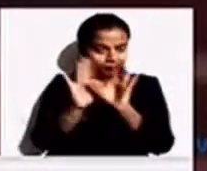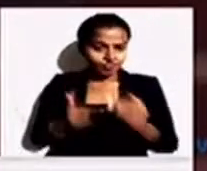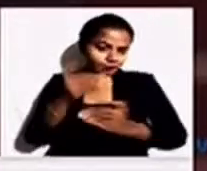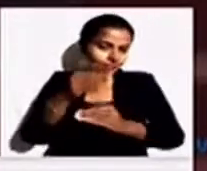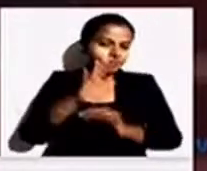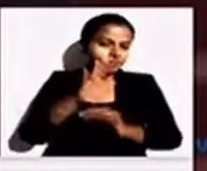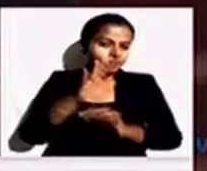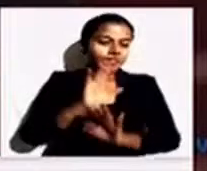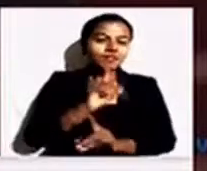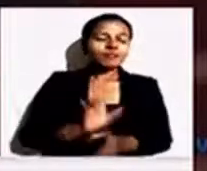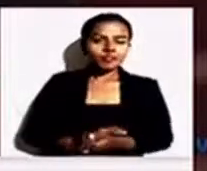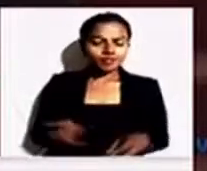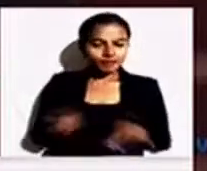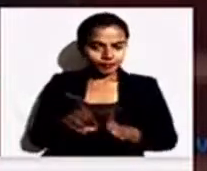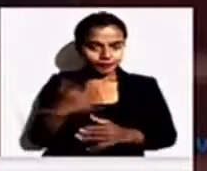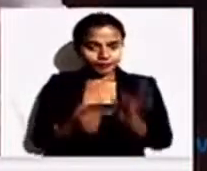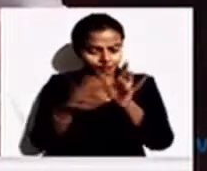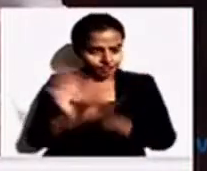points by making such claims.